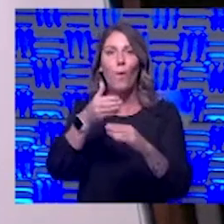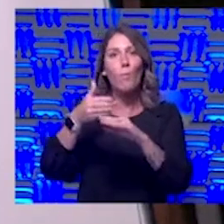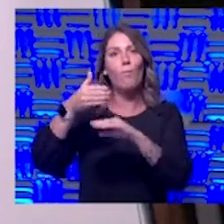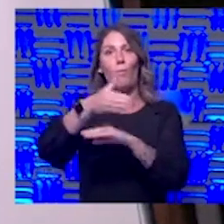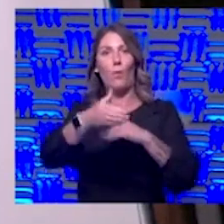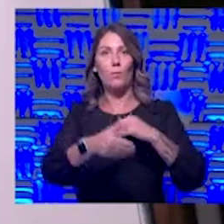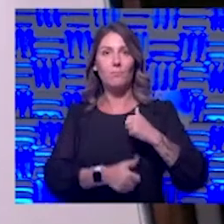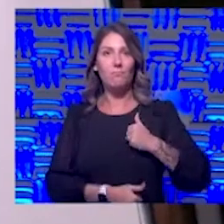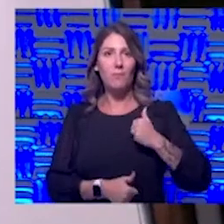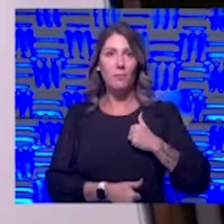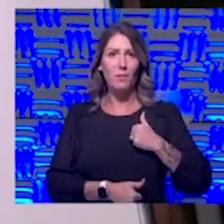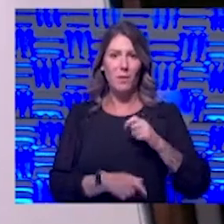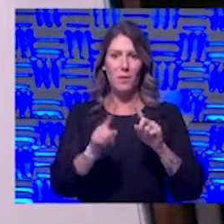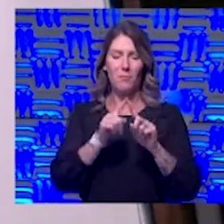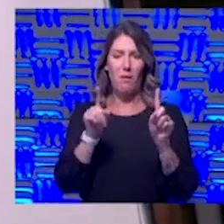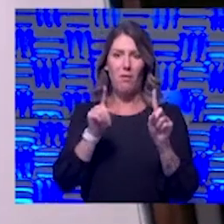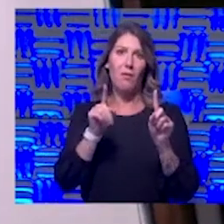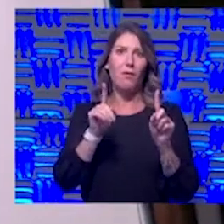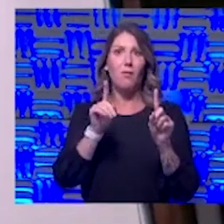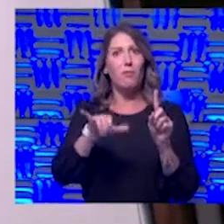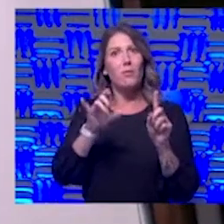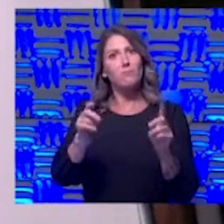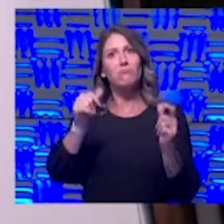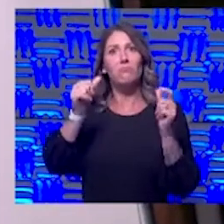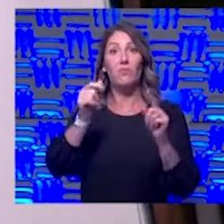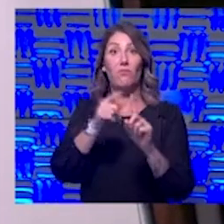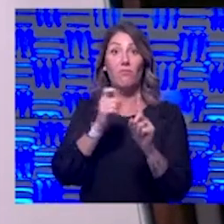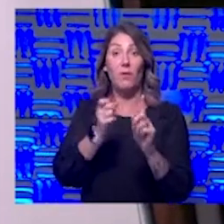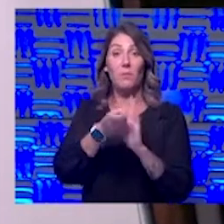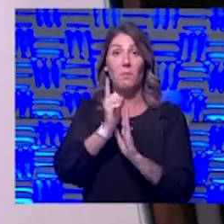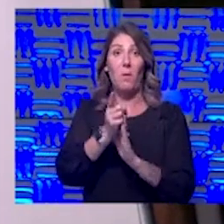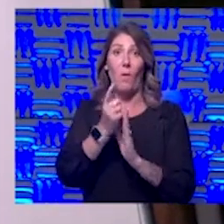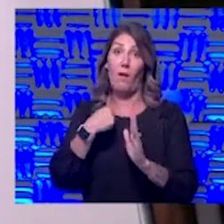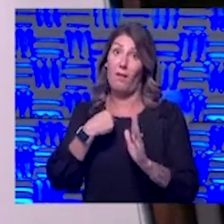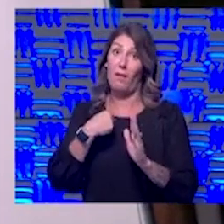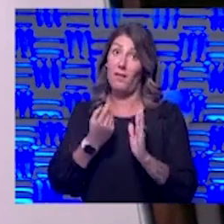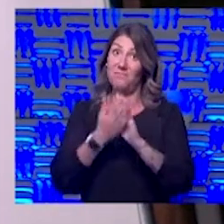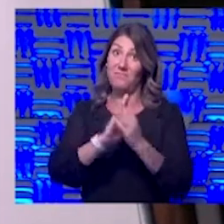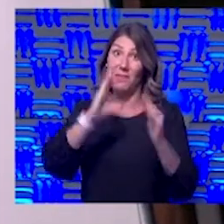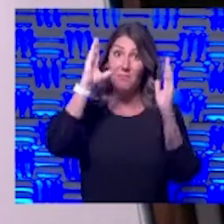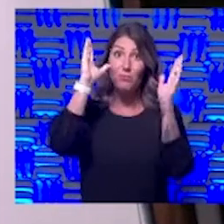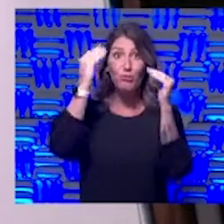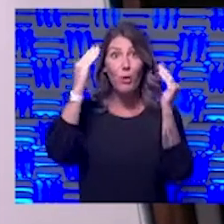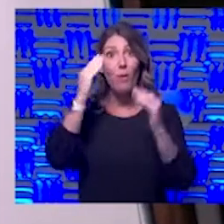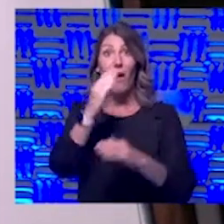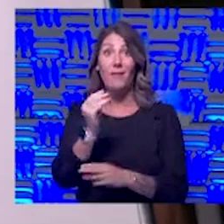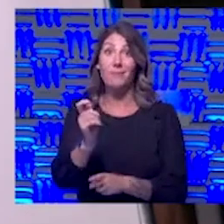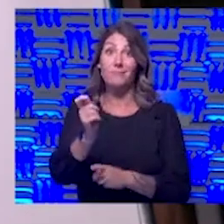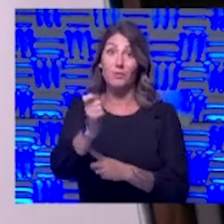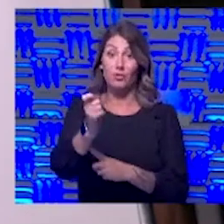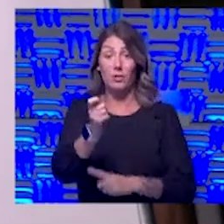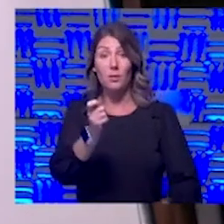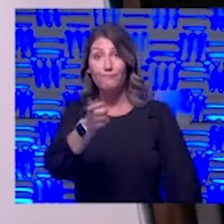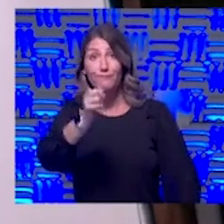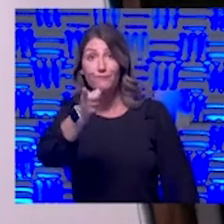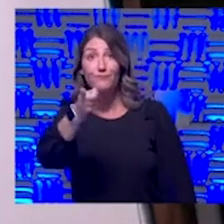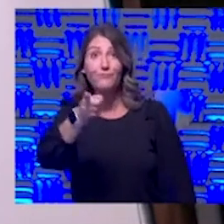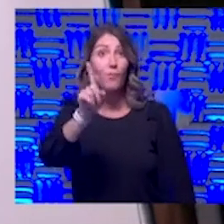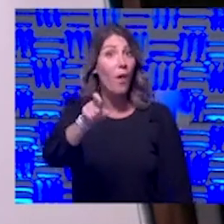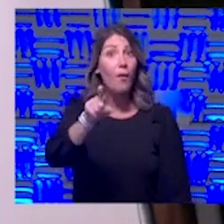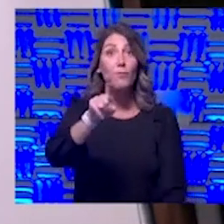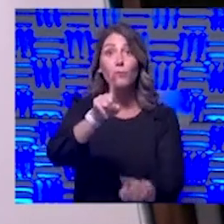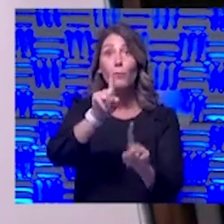was all spurned from a moment where, to be honest with you, I got in trouble. And a judge basically told me I had to go to